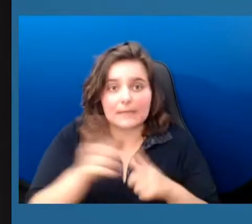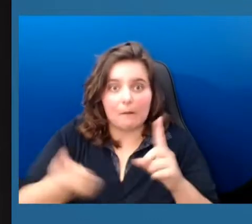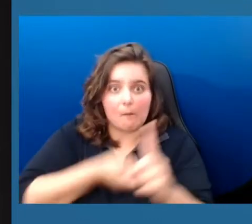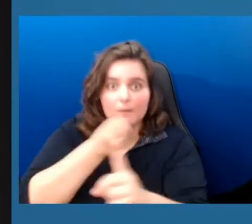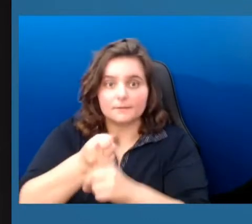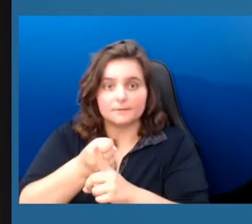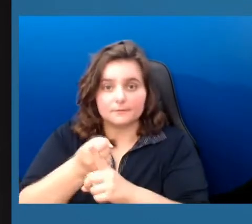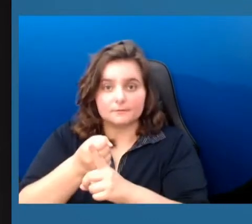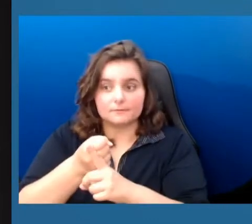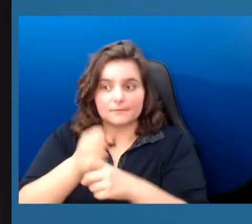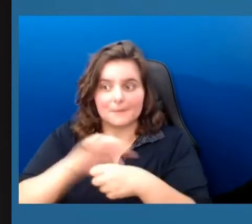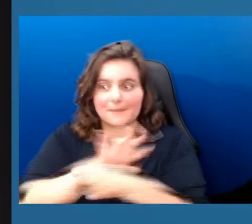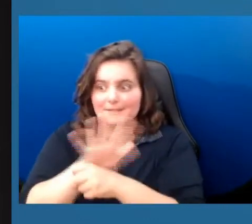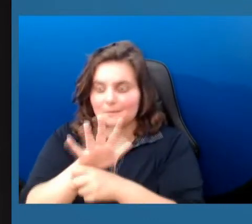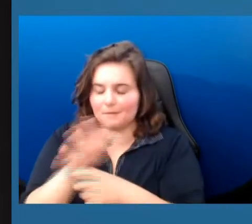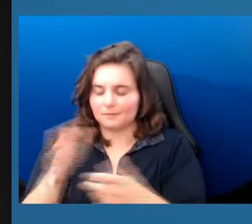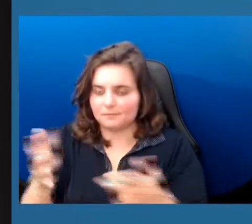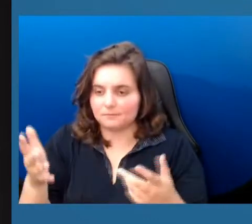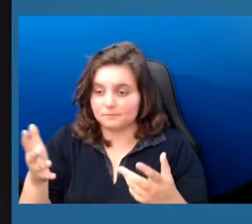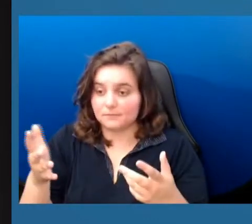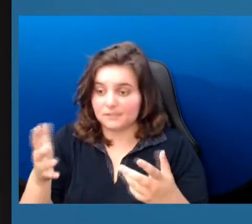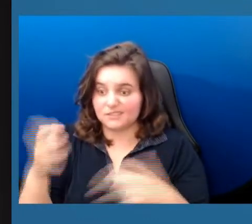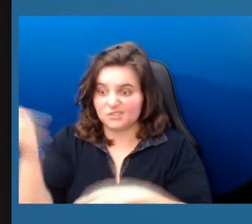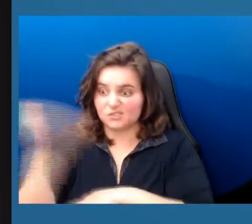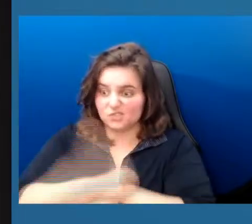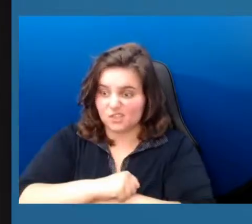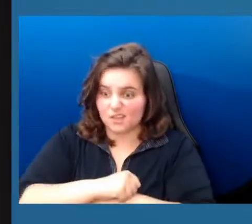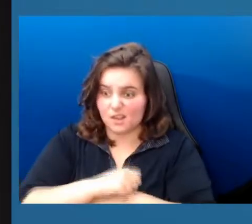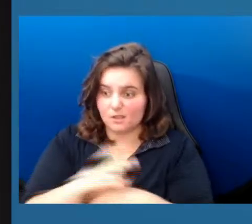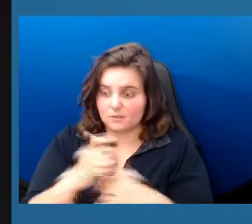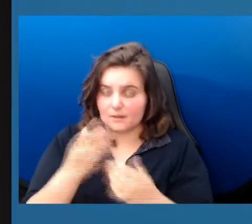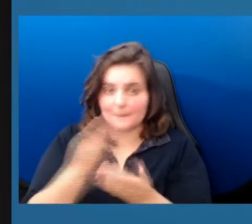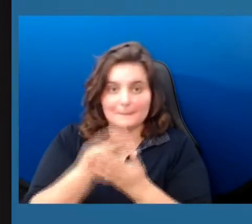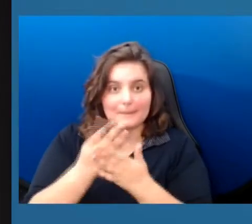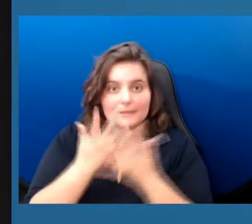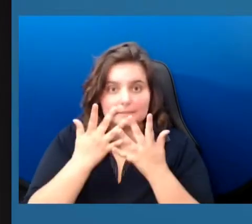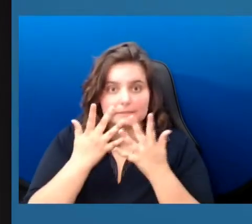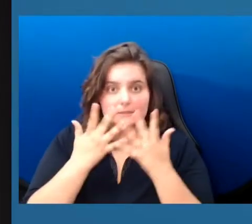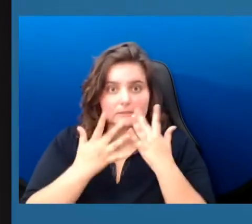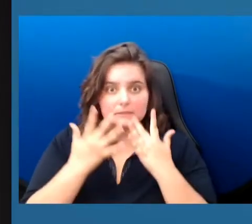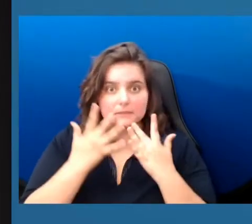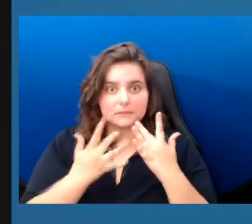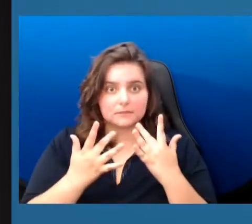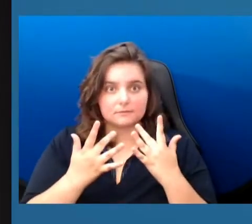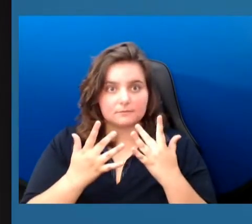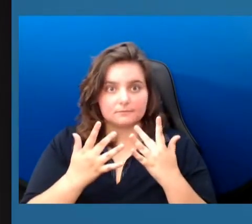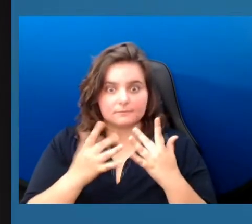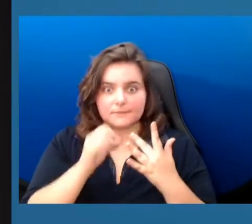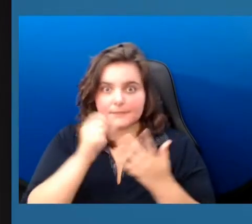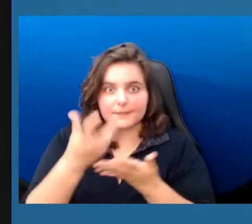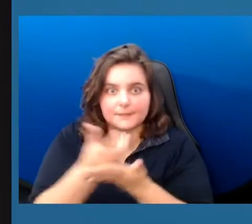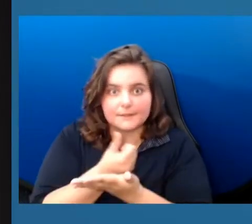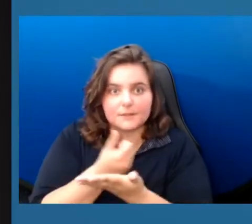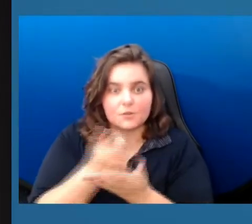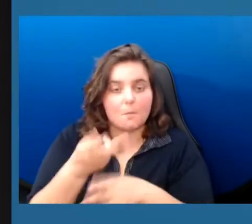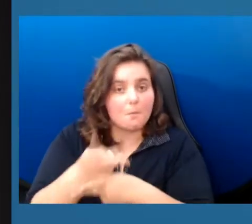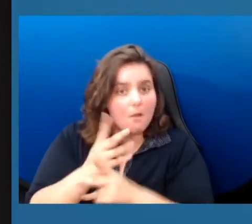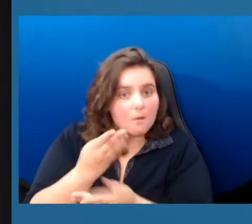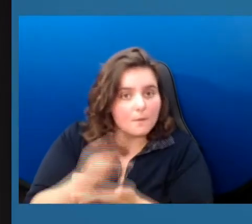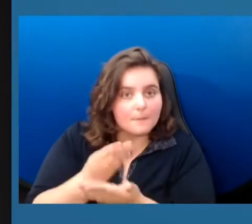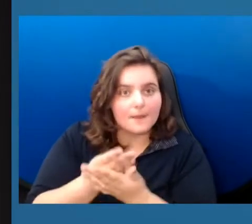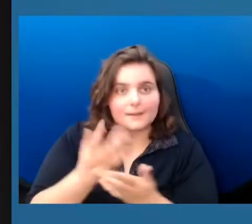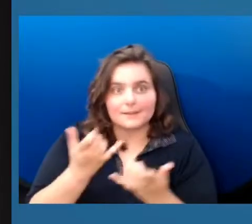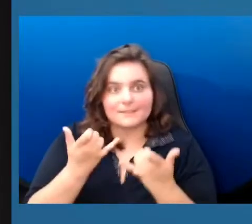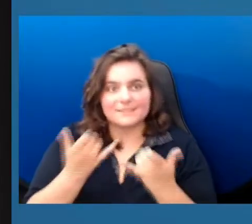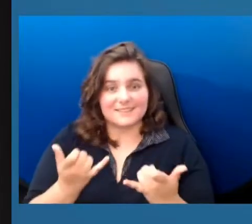to shut down and you're not making any money anymore. And you are borrowing money. You're taking on your own debt just to stay